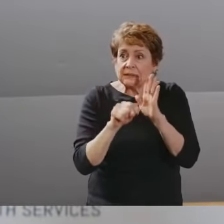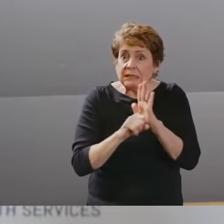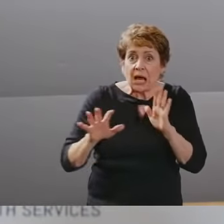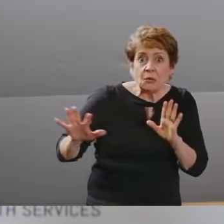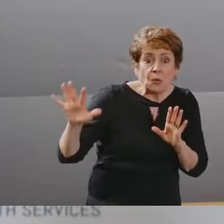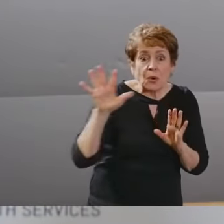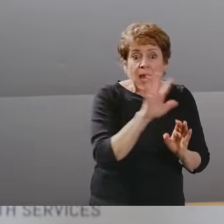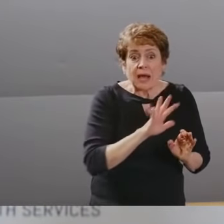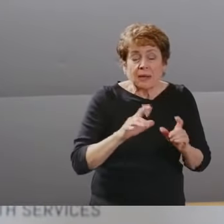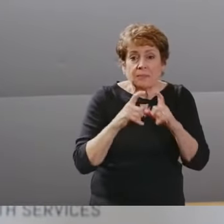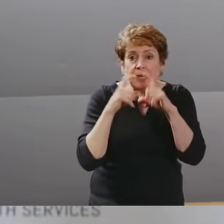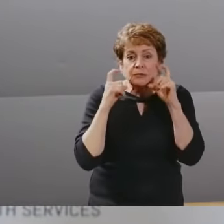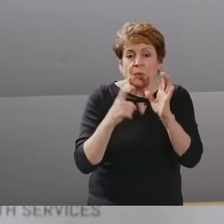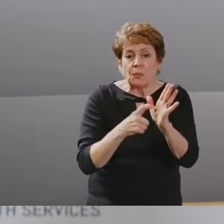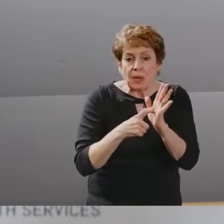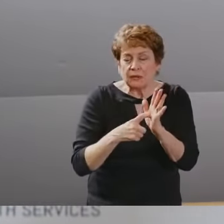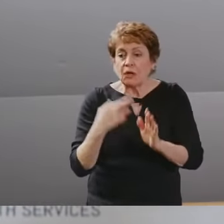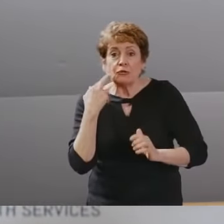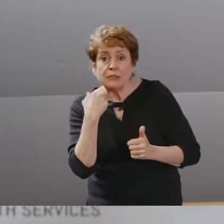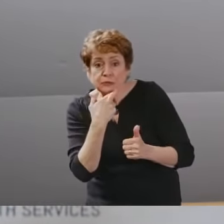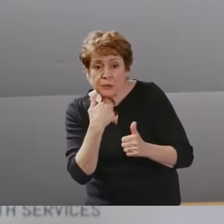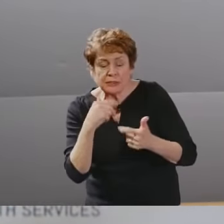movie theaters, gyms, and more.